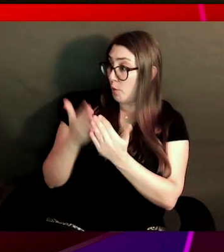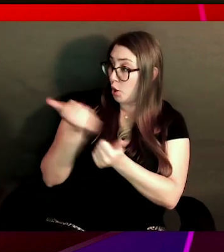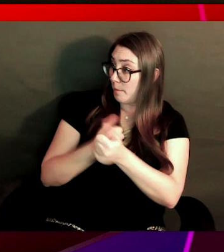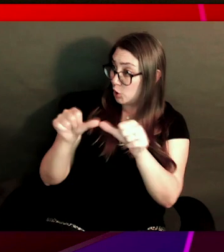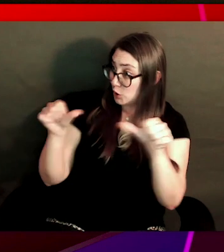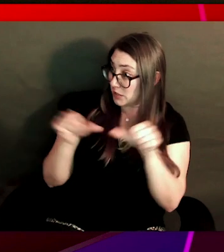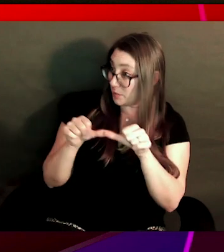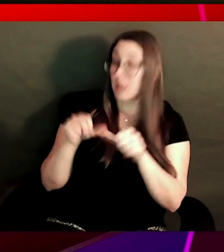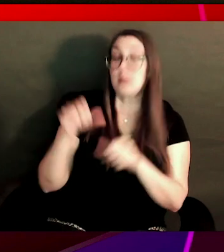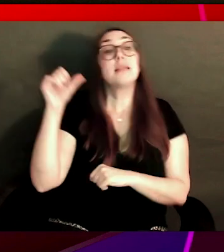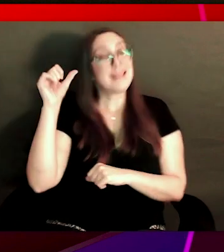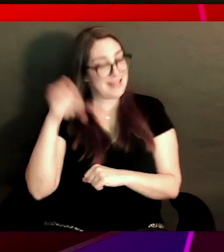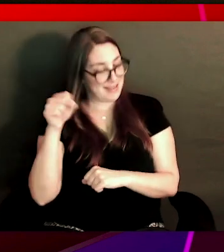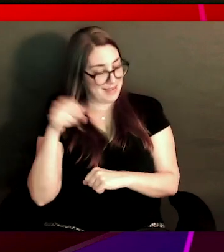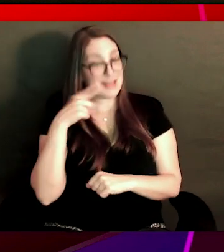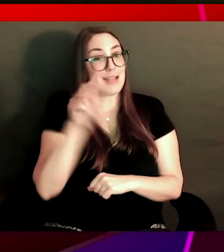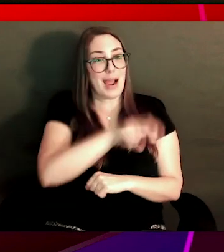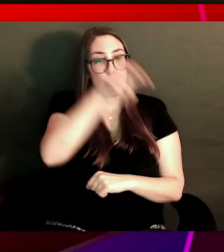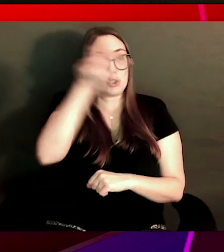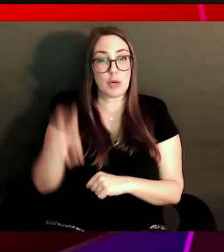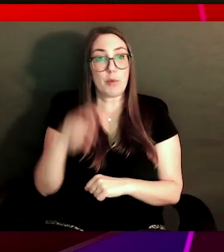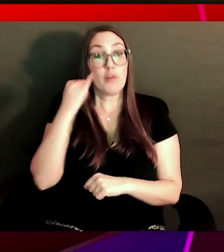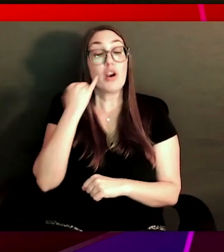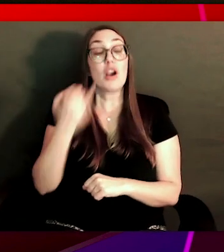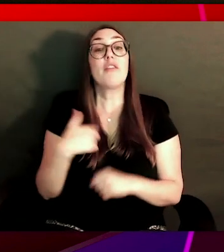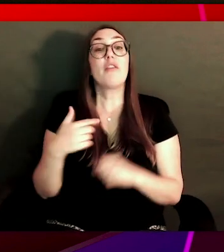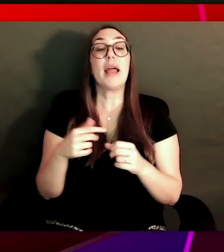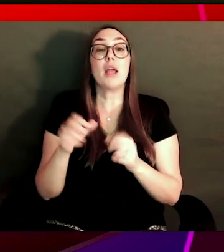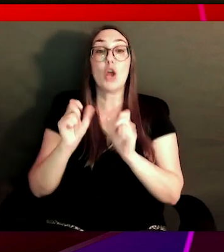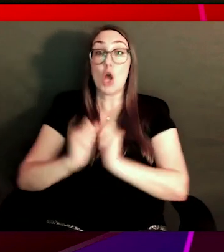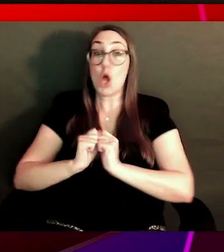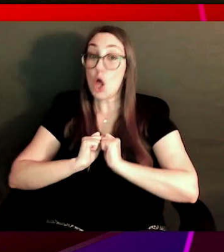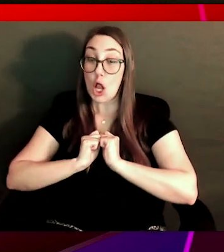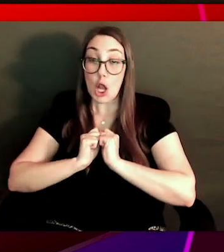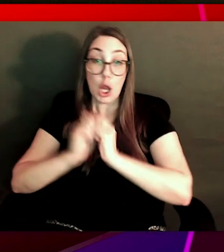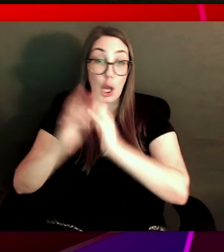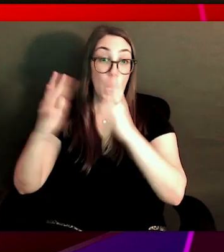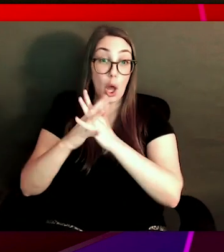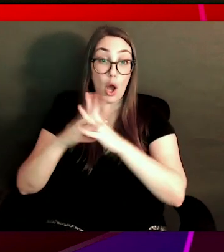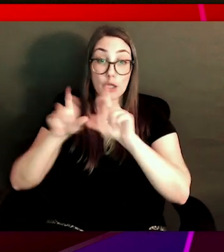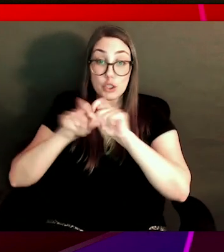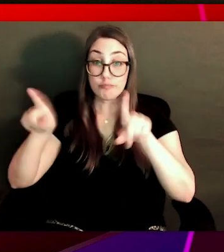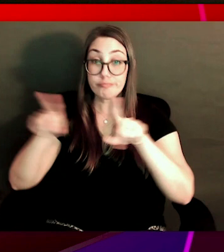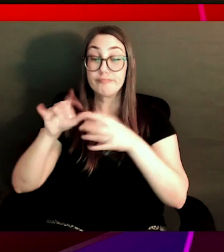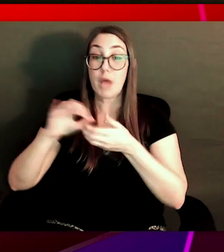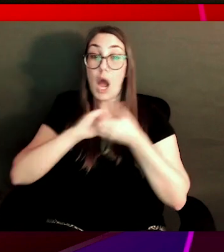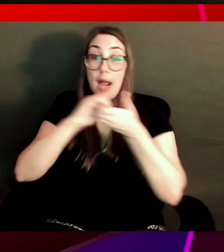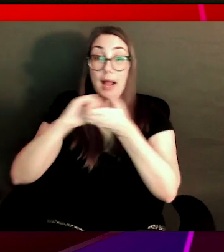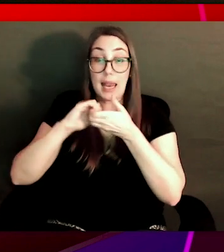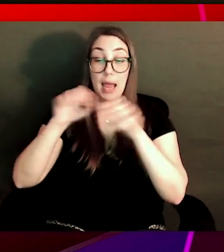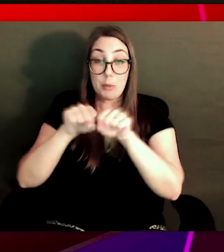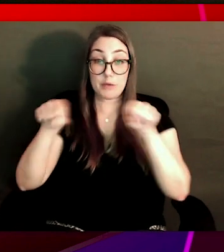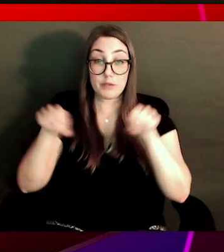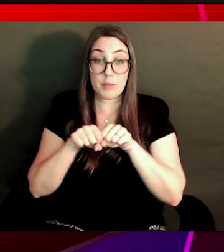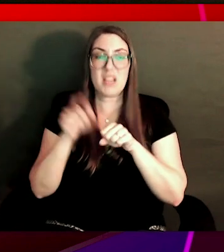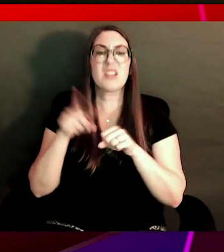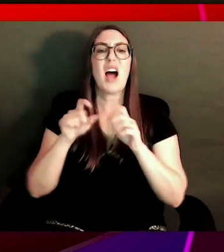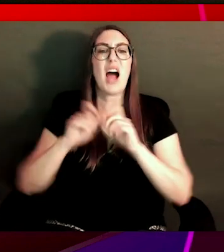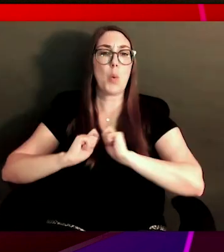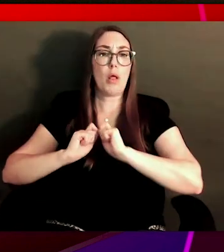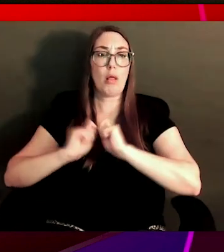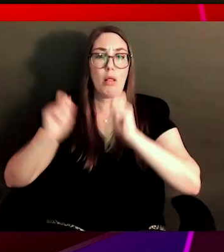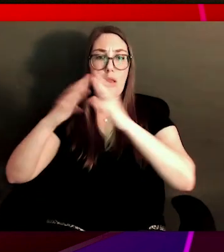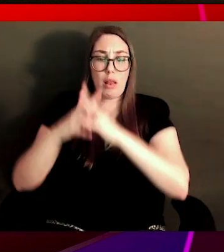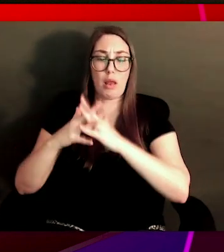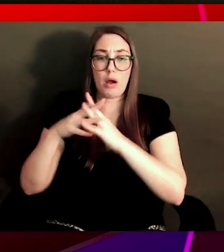and I'll jump right over, if I were to launch a collaborative space as a user, I'll go ahead and launch the air quality study, and I would land in